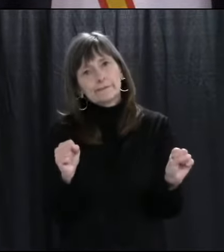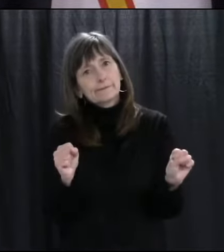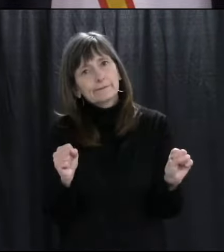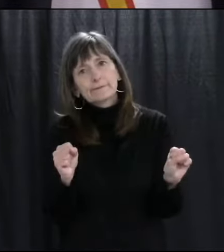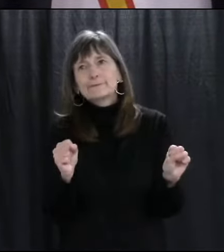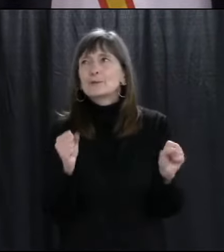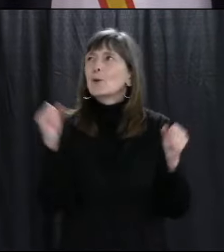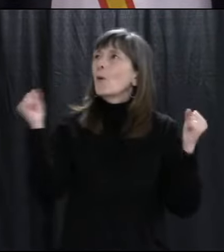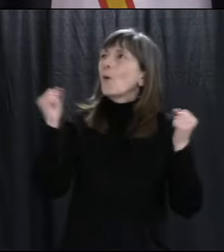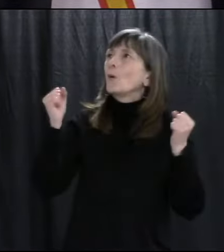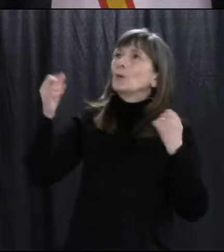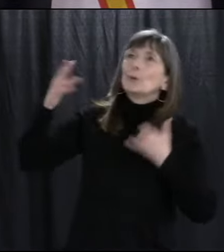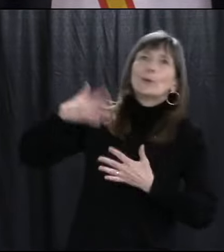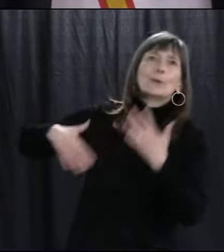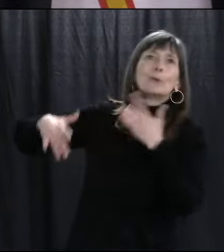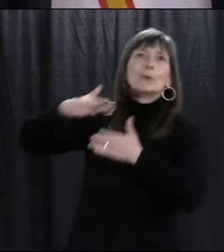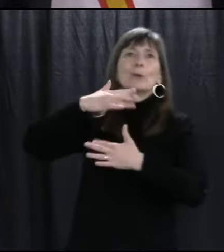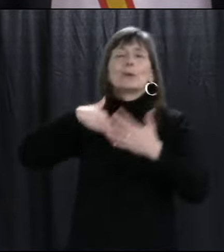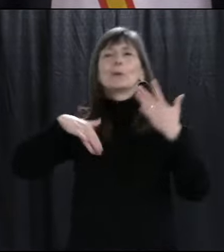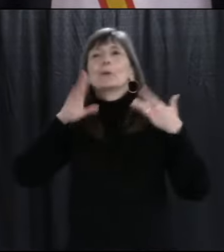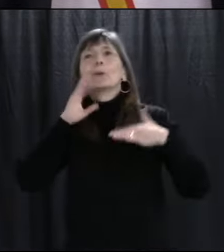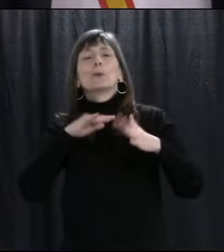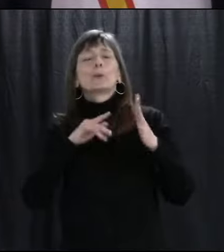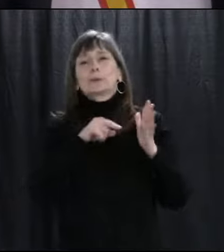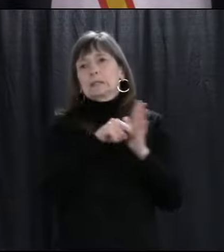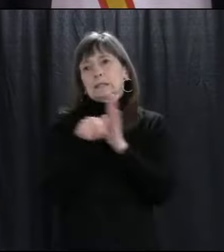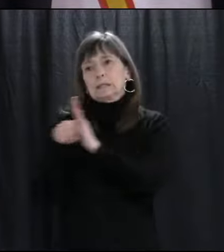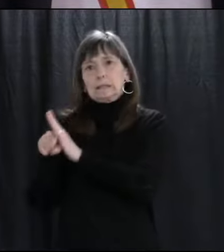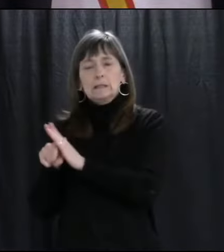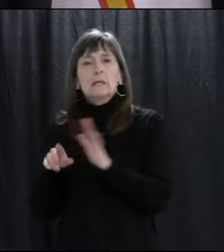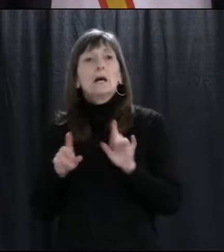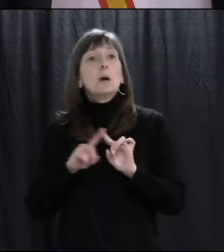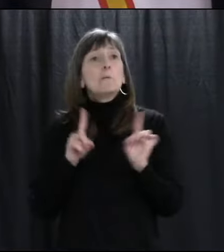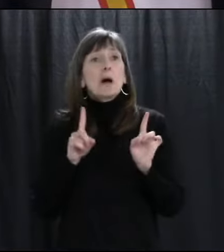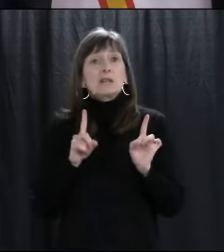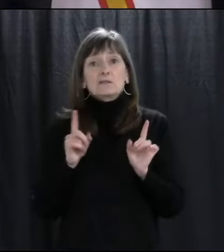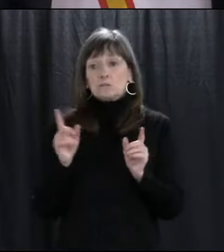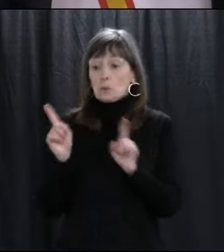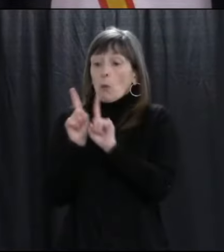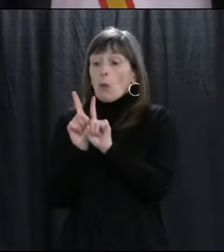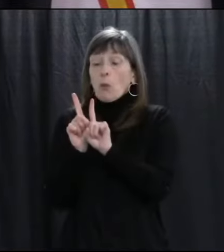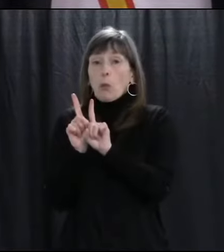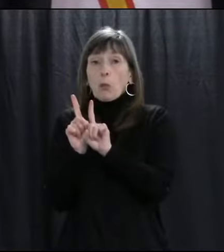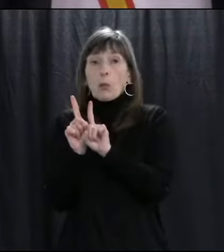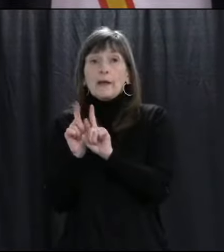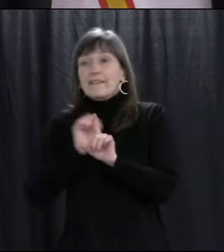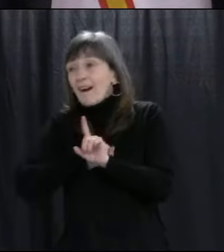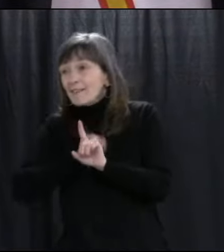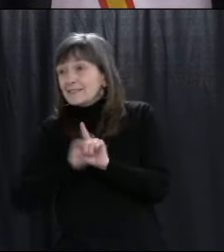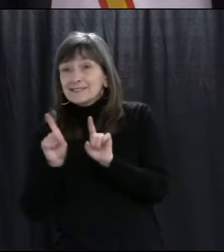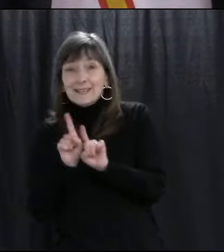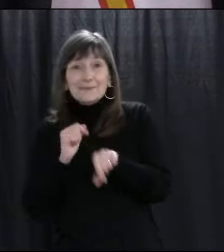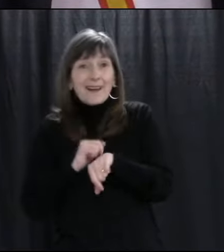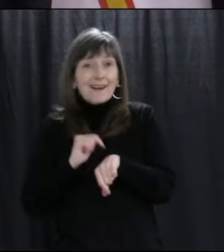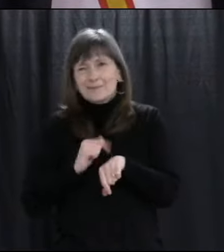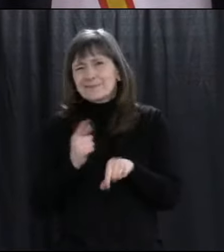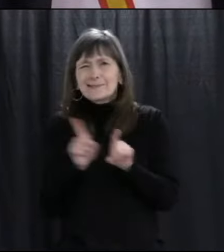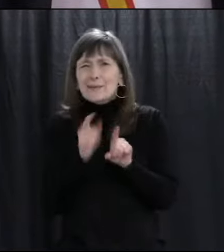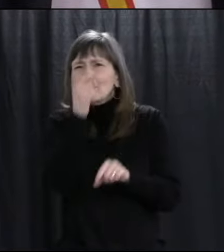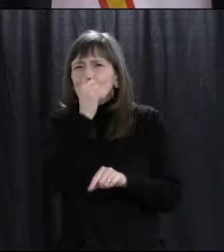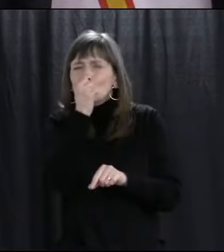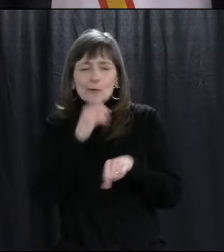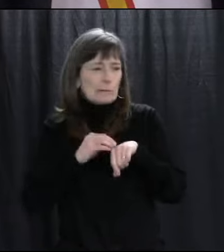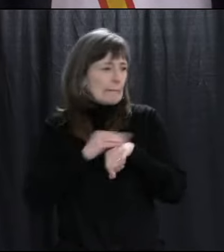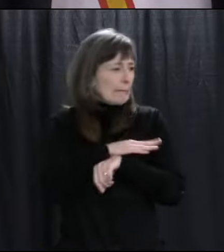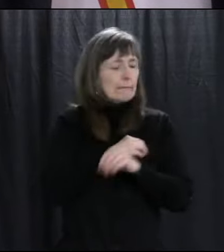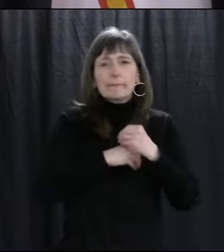cold air will kill the virus. However, if you were really close to somebody and there was coughing, as with any virus, there is that chance. So